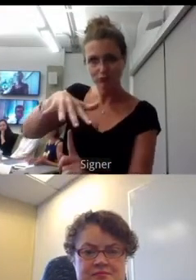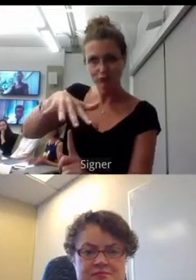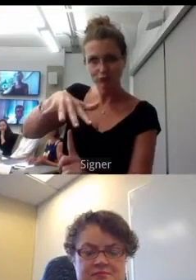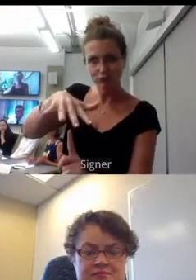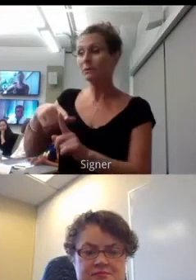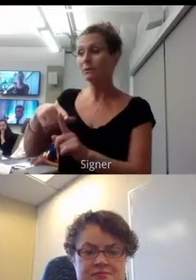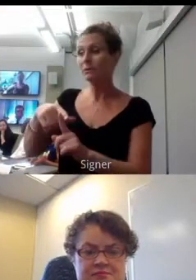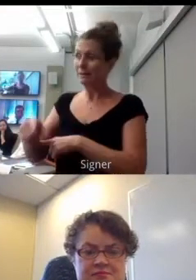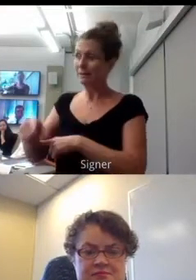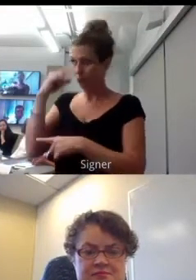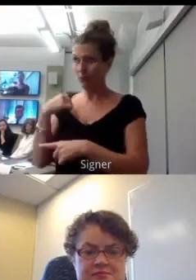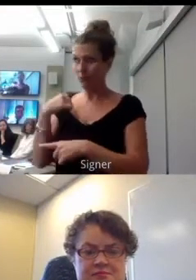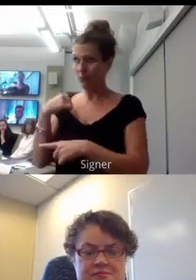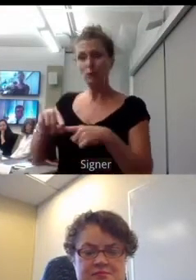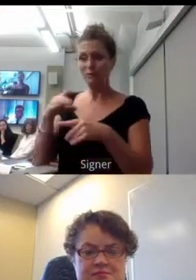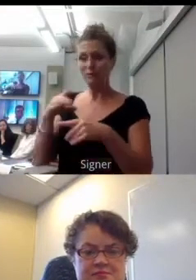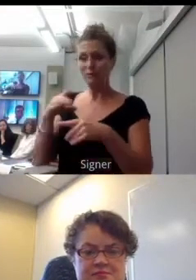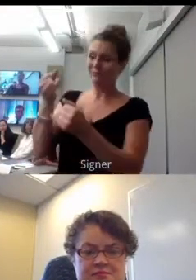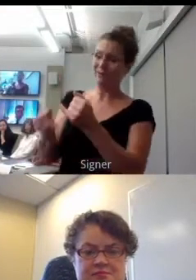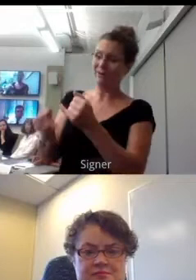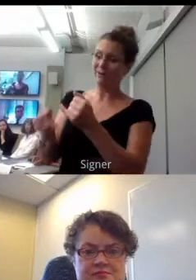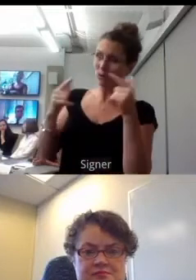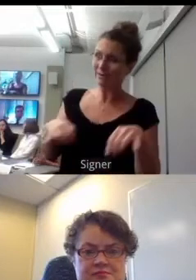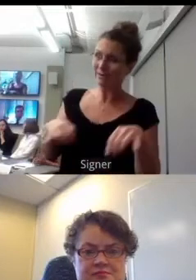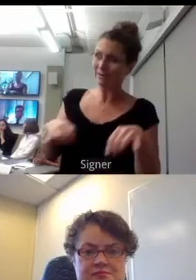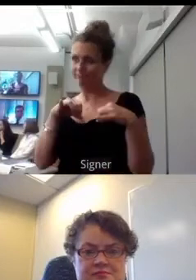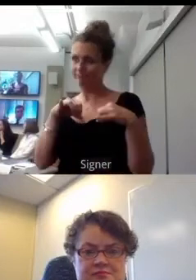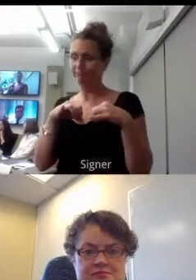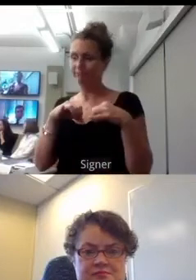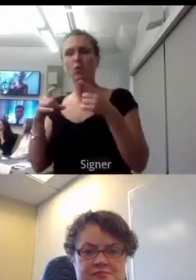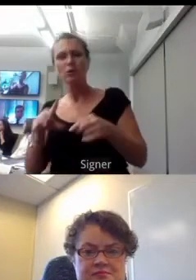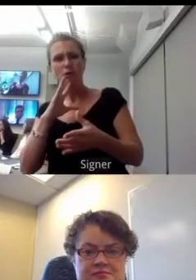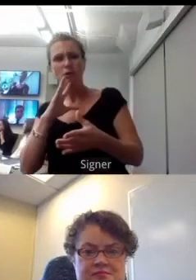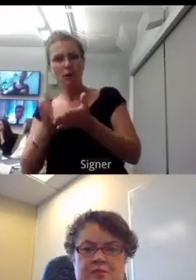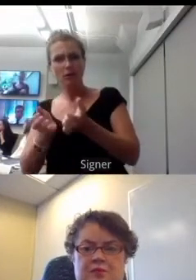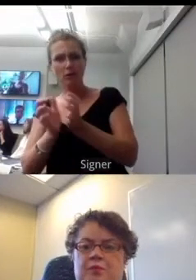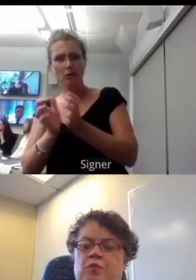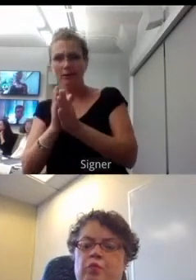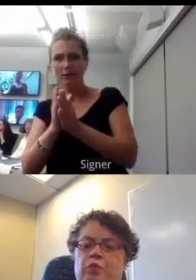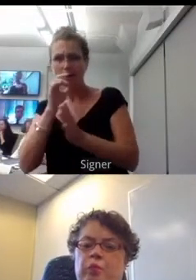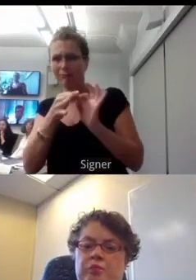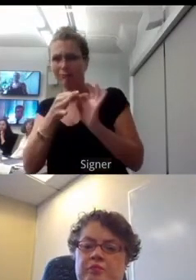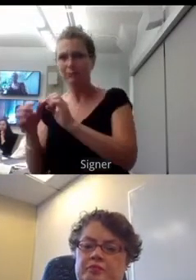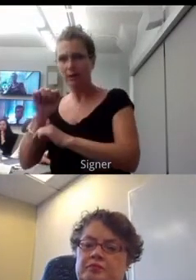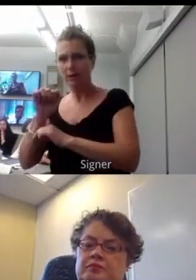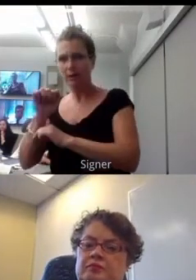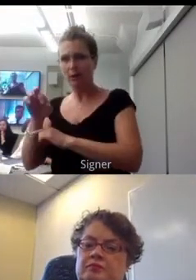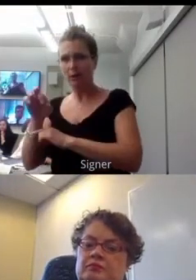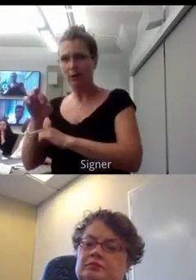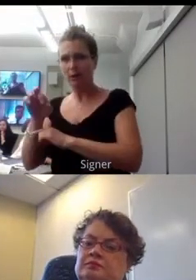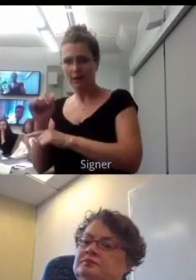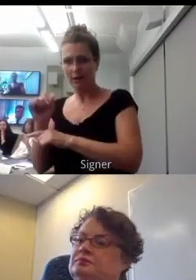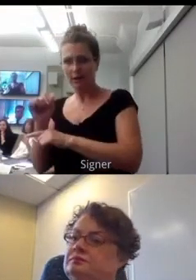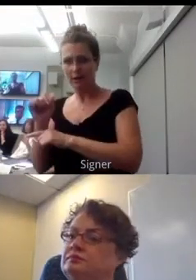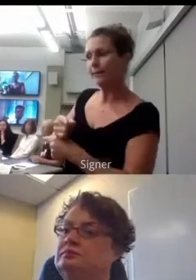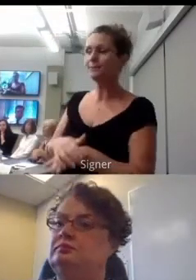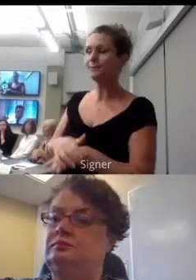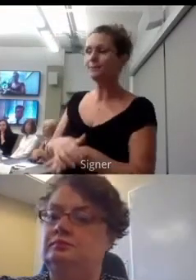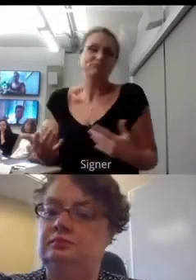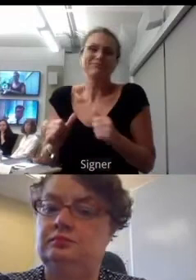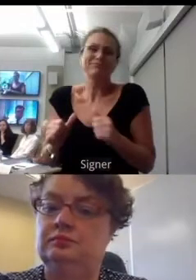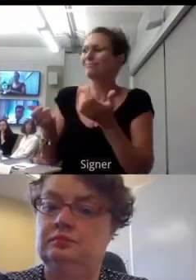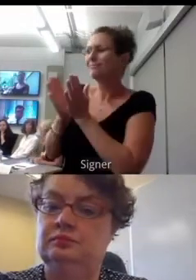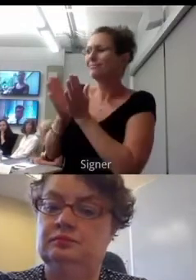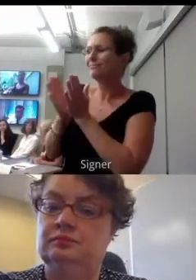And those, you're talking about requests that had nothing to do with the AODA. Correct. So anything that they might be, so when you look at the transportation sector, and we might have